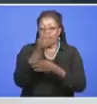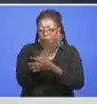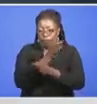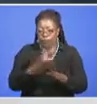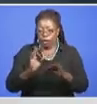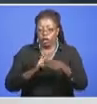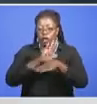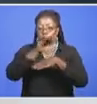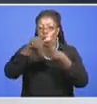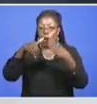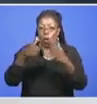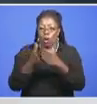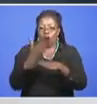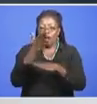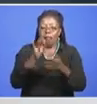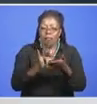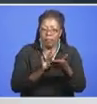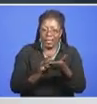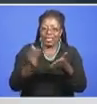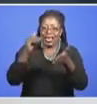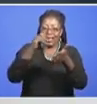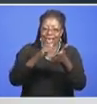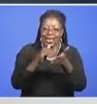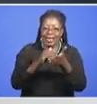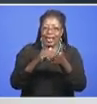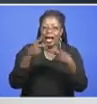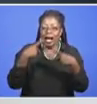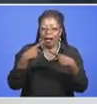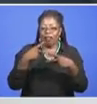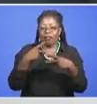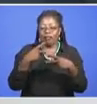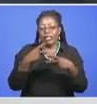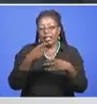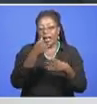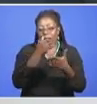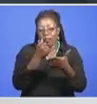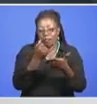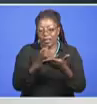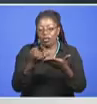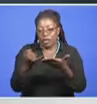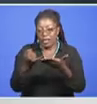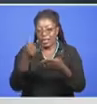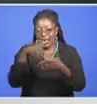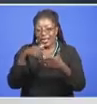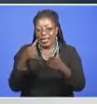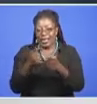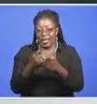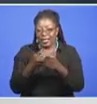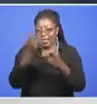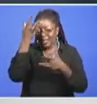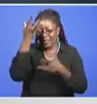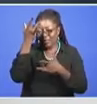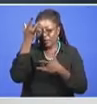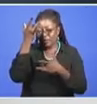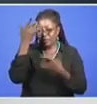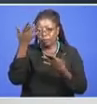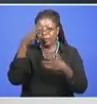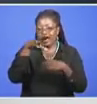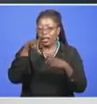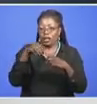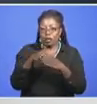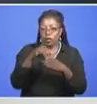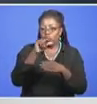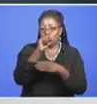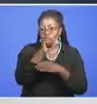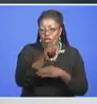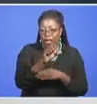all over-the-counter medication that, again, have some active ingredient in it. So if it is something that you take for an illness or an ailment, it includes